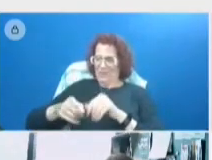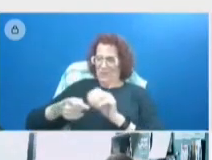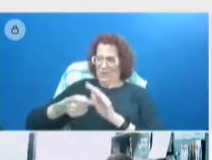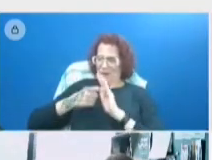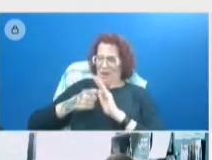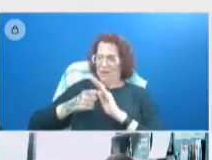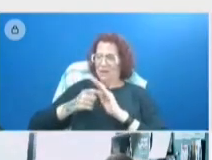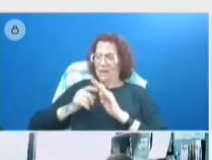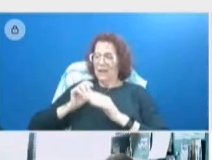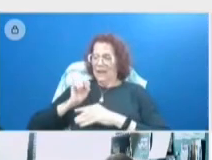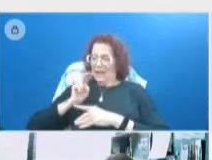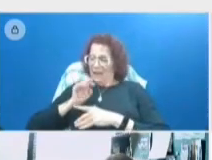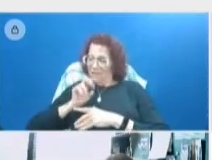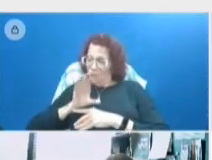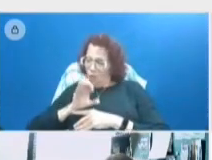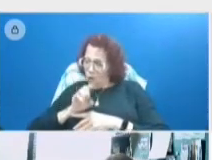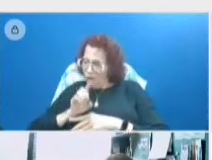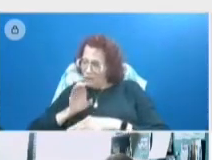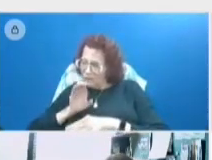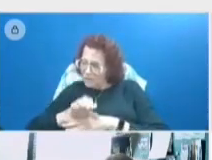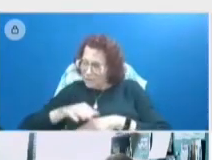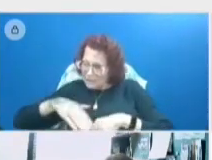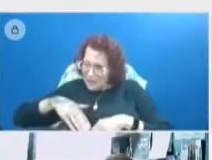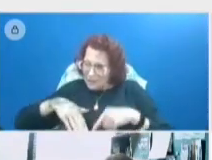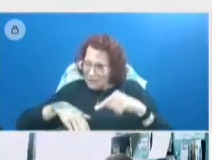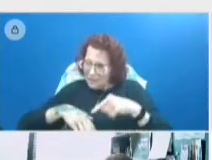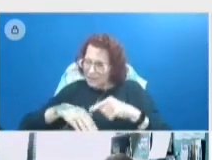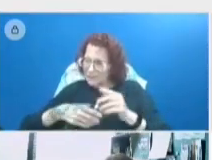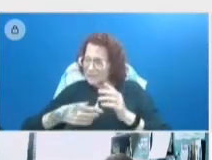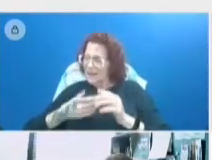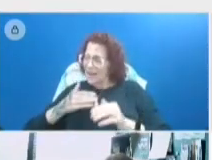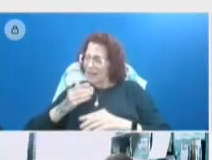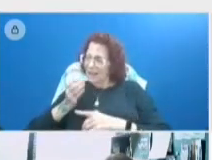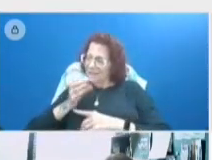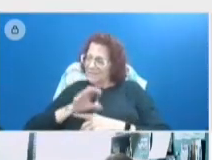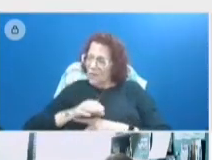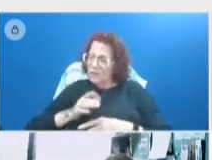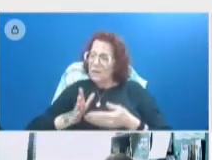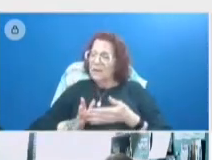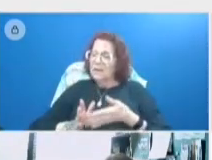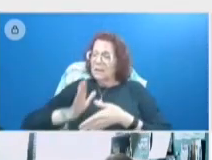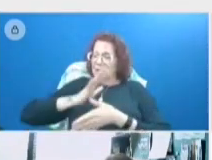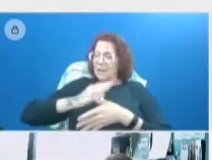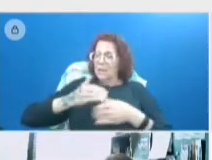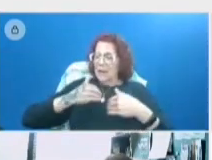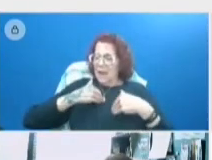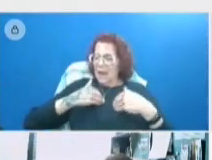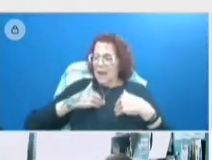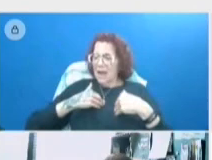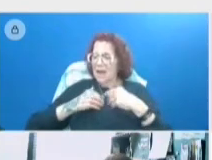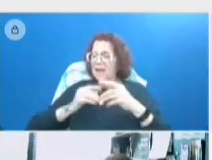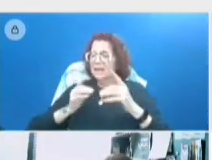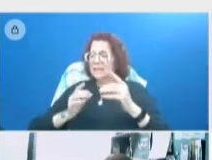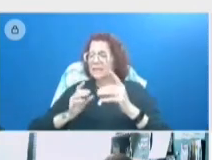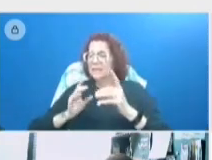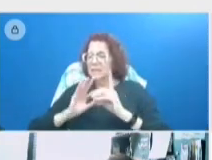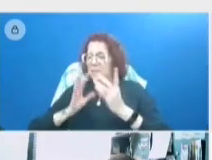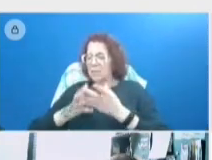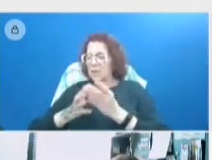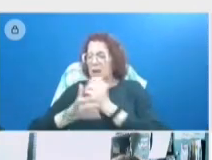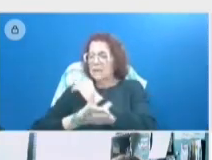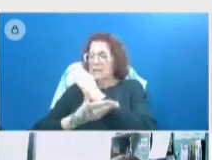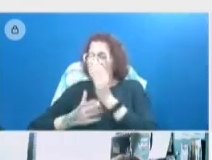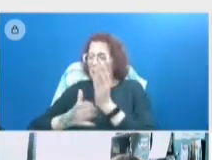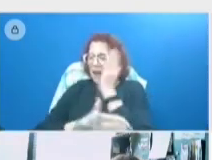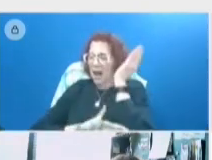as you know, the political subdivision that has the primary, you know, in some counties could put the primary in a very